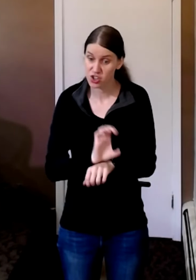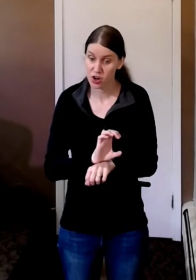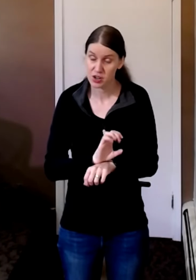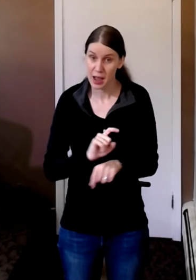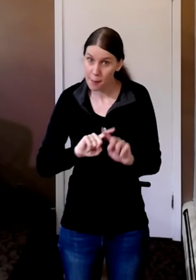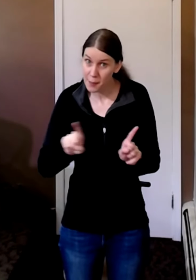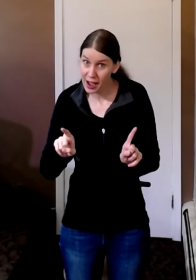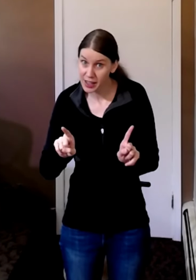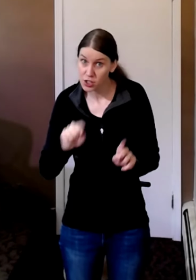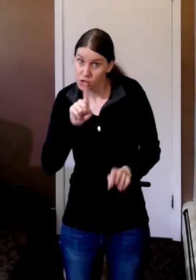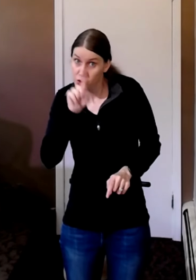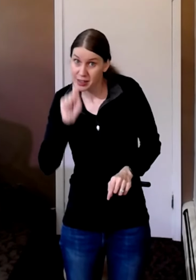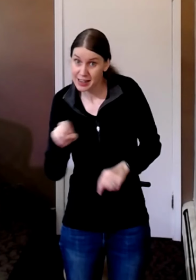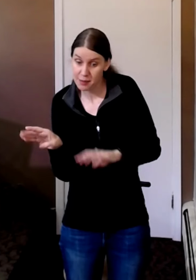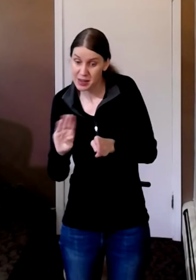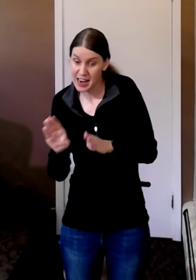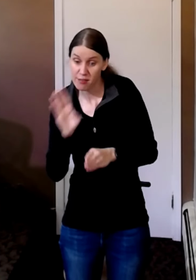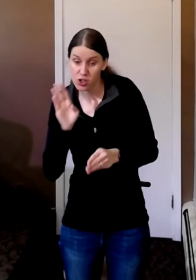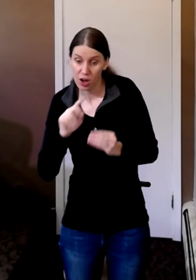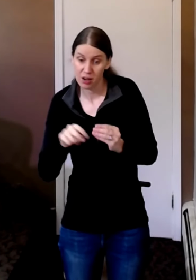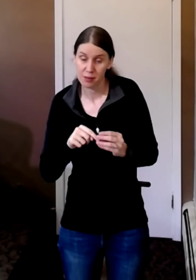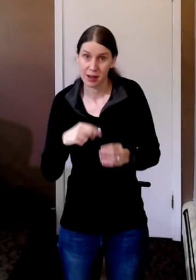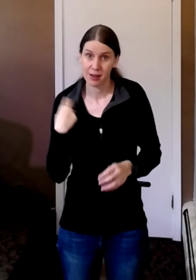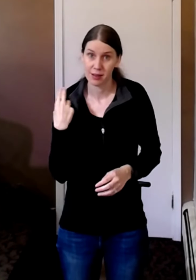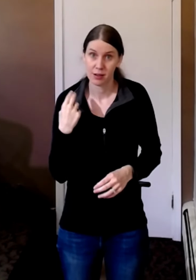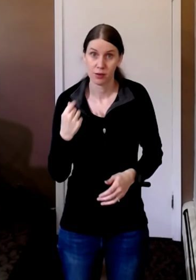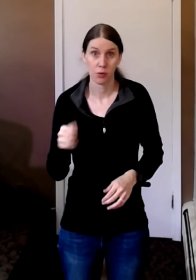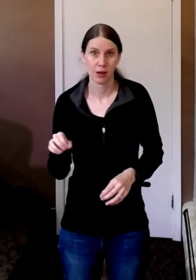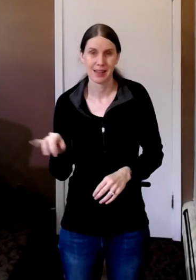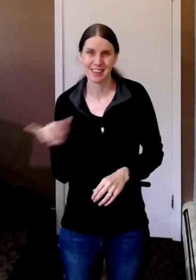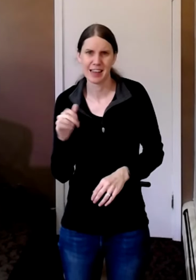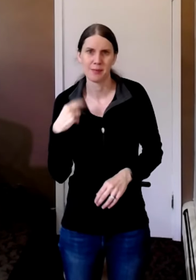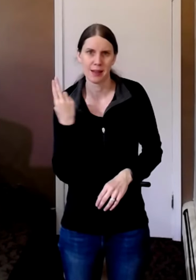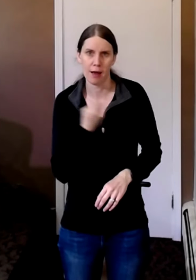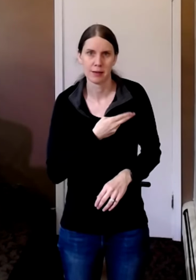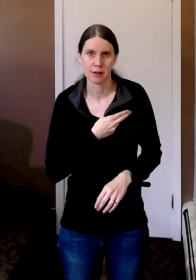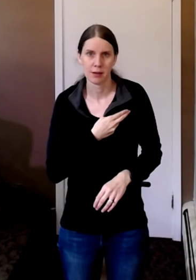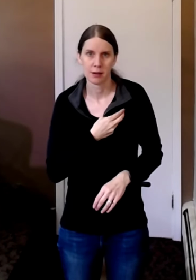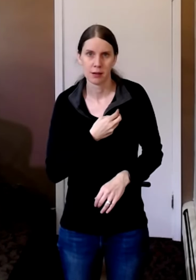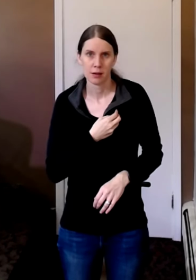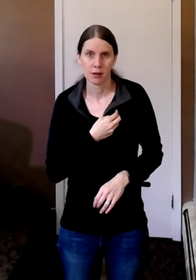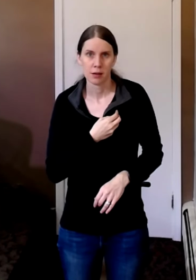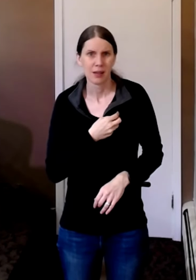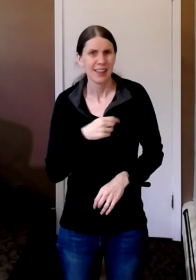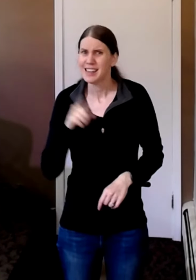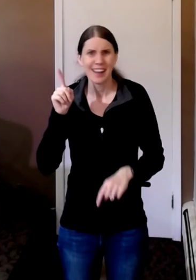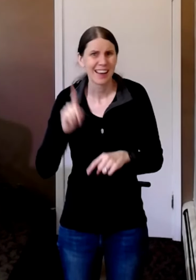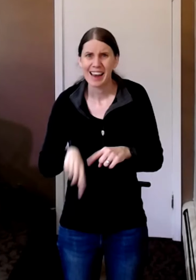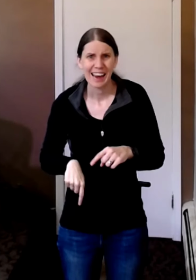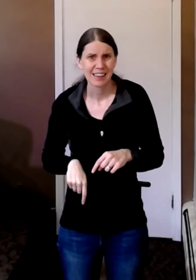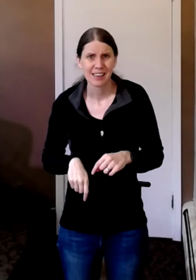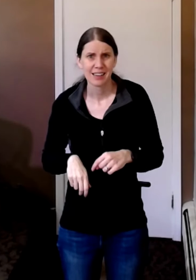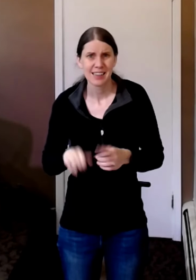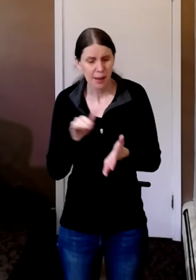as you look like, act like, and talk like us. Well, guess what? They can't. They don't know